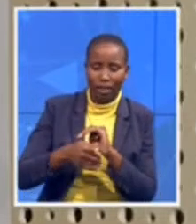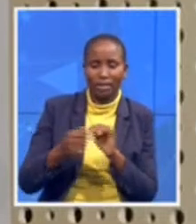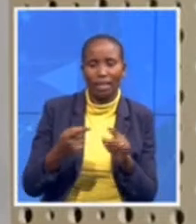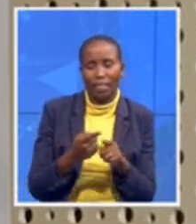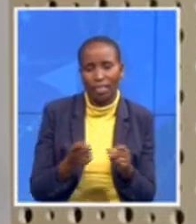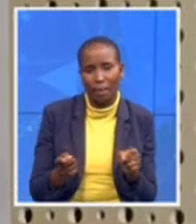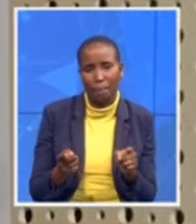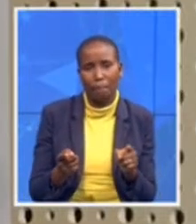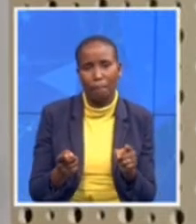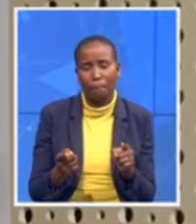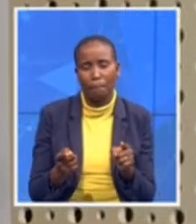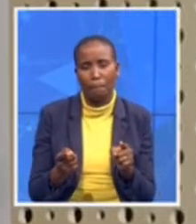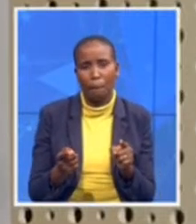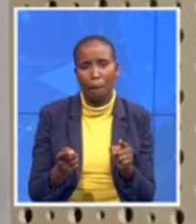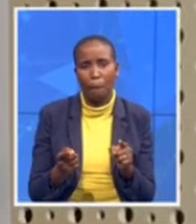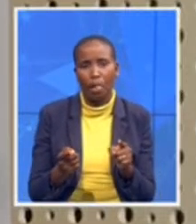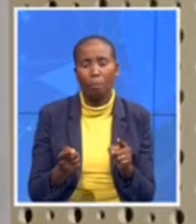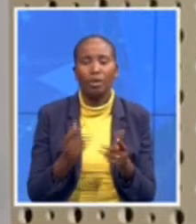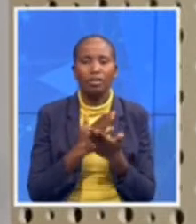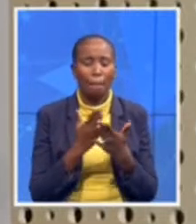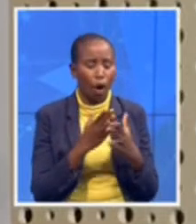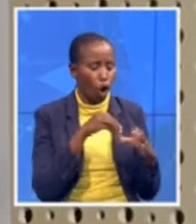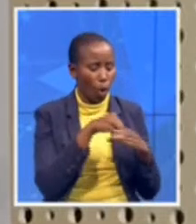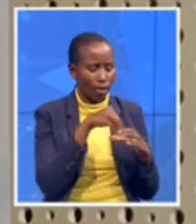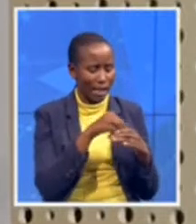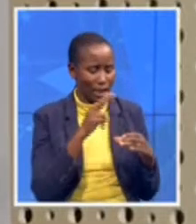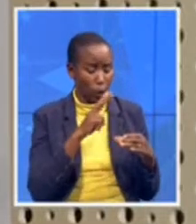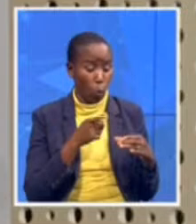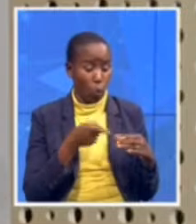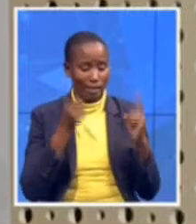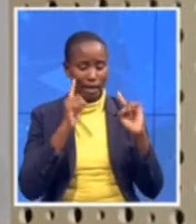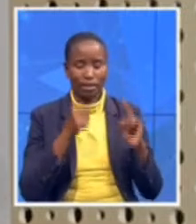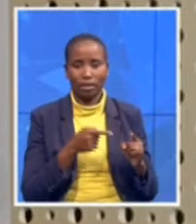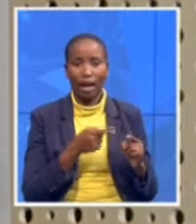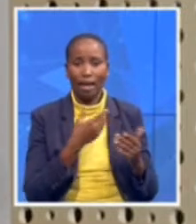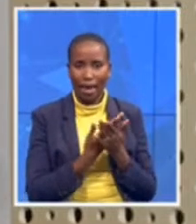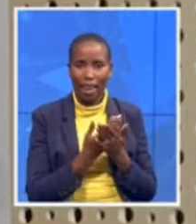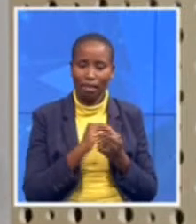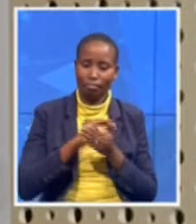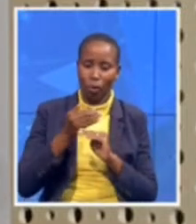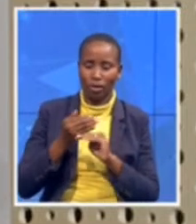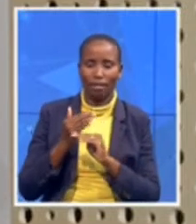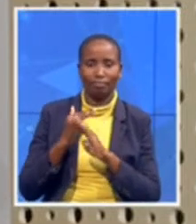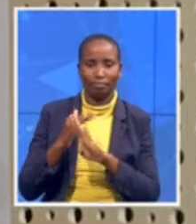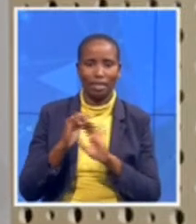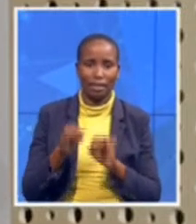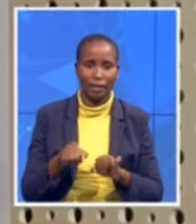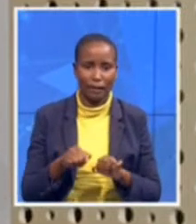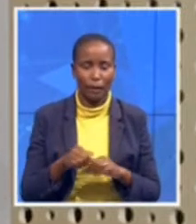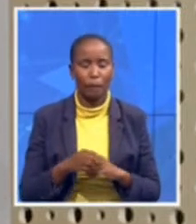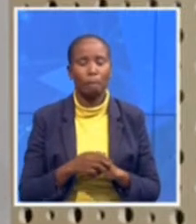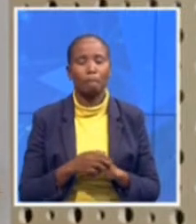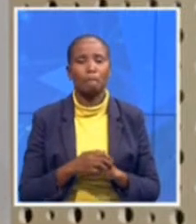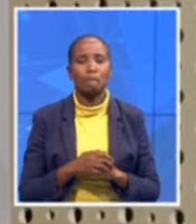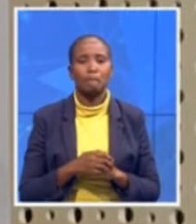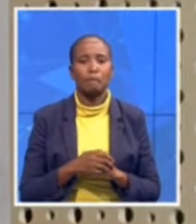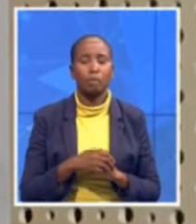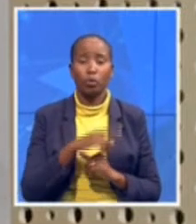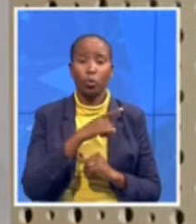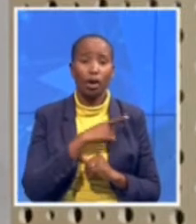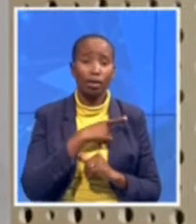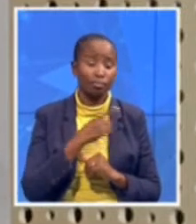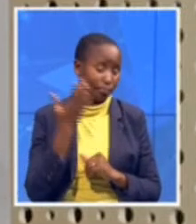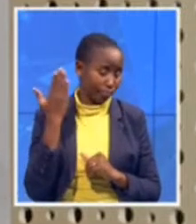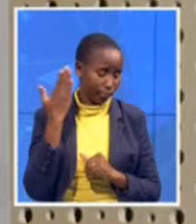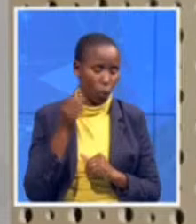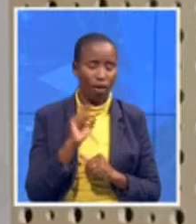cause them harm. And we have a history as the FPB, that even